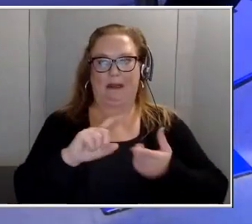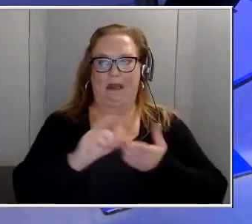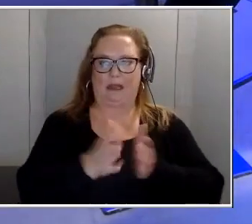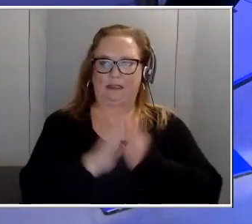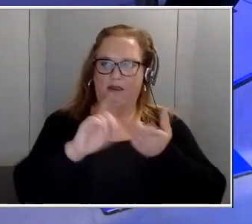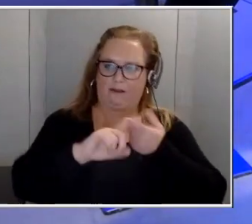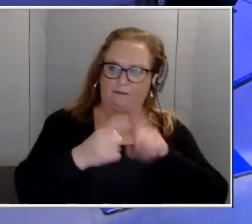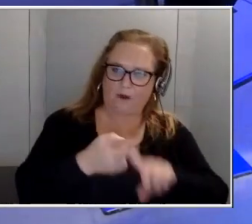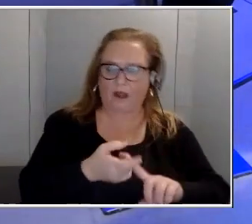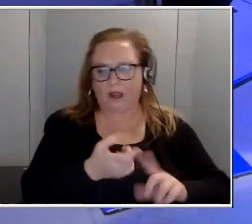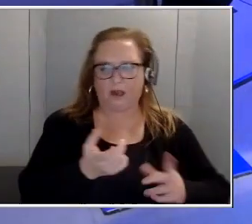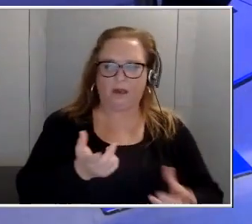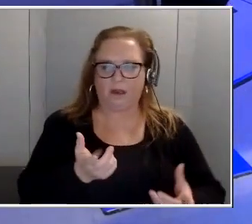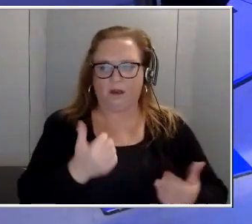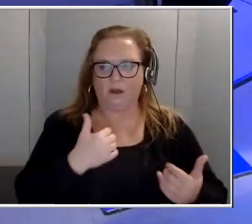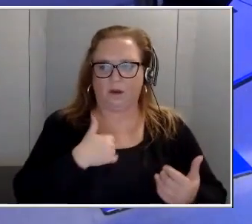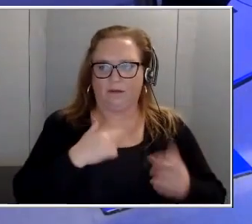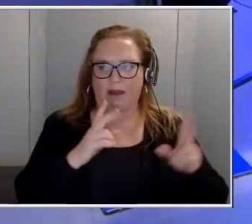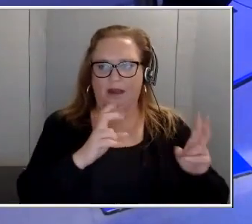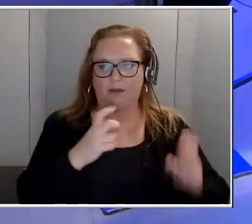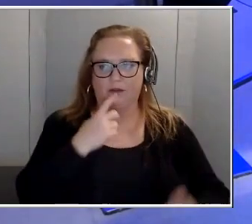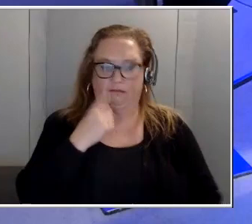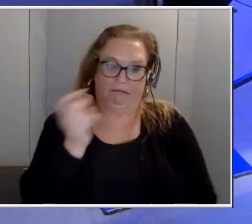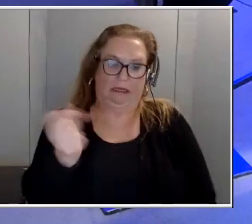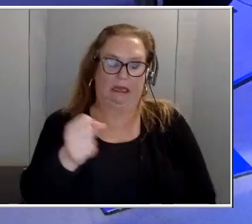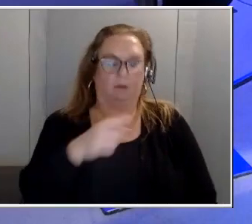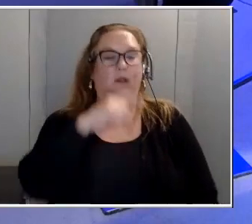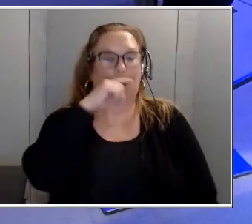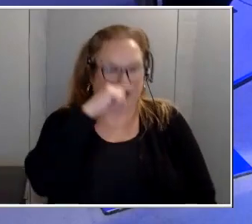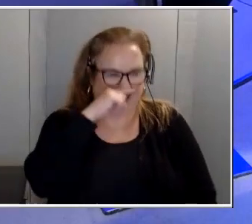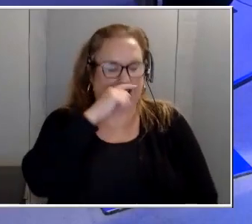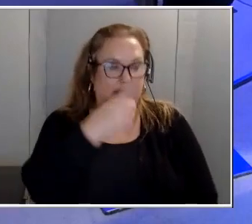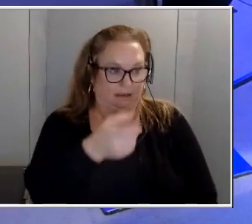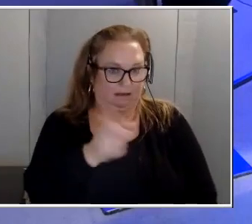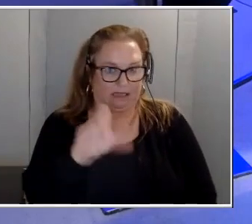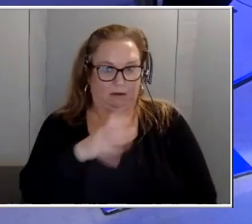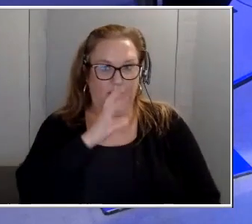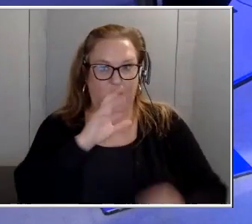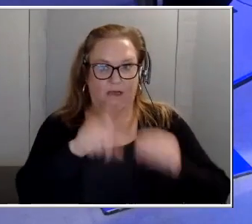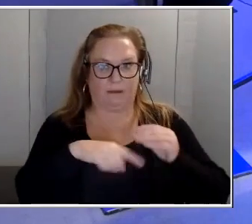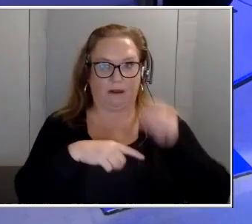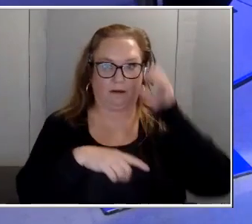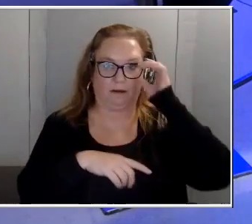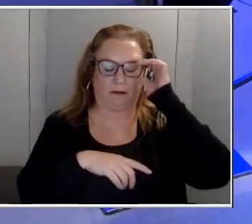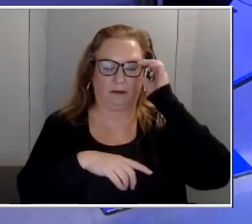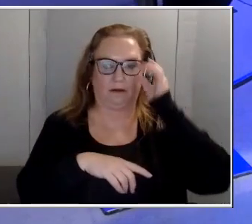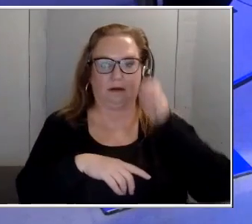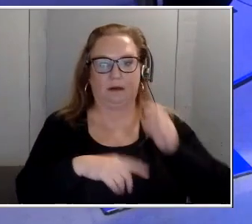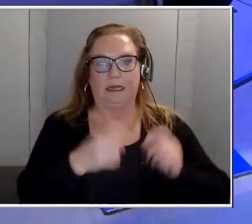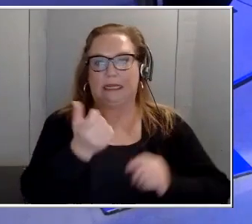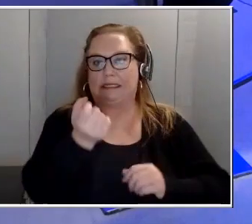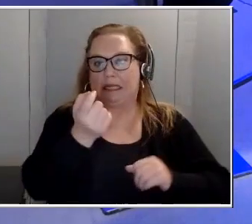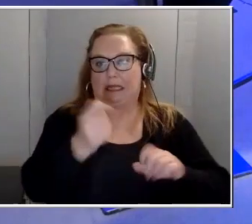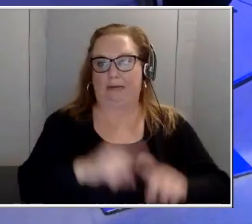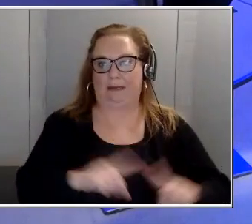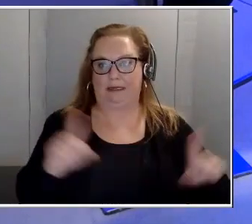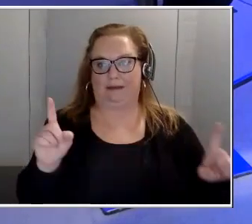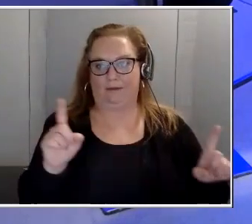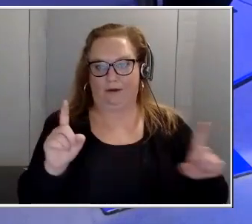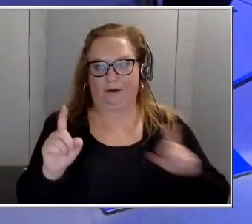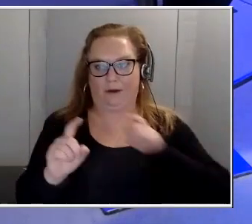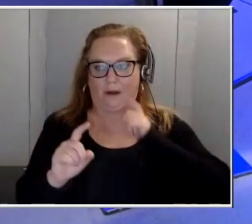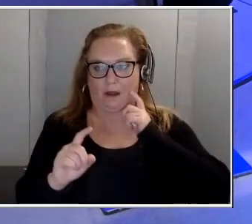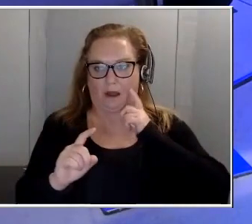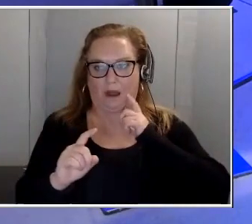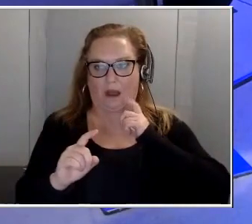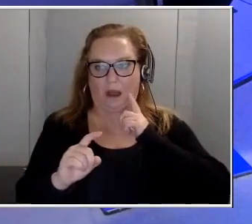you, have that issue? Oh yeah, when you sneeze, Yeah. Is that what we're talking about? See, that's a little bit different. Okay. Or did I